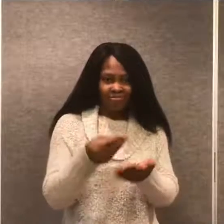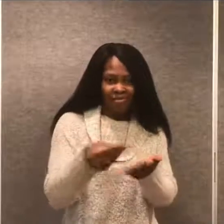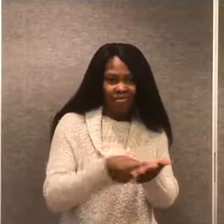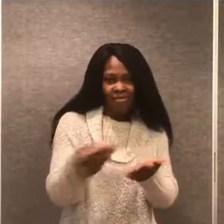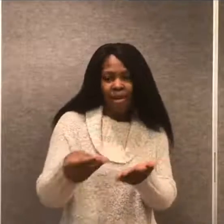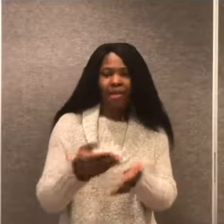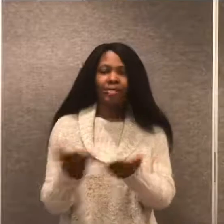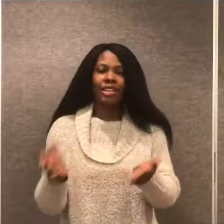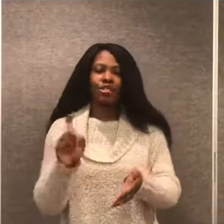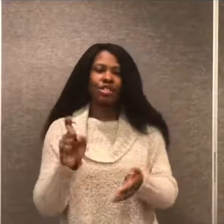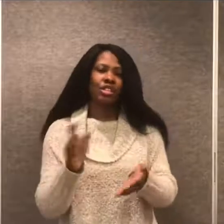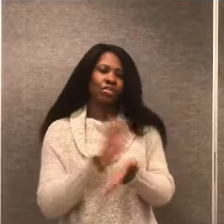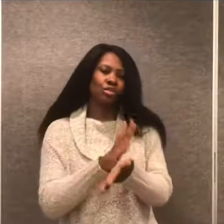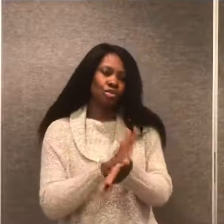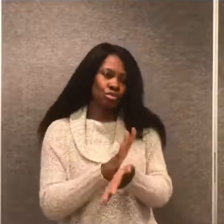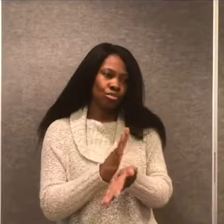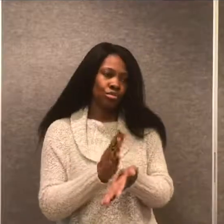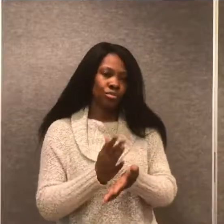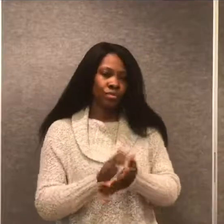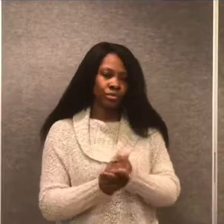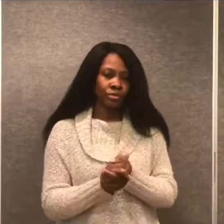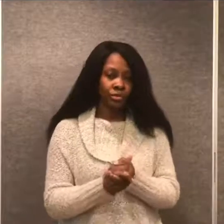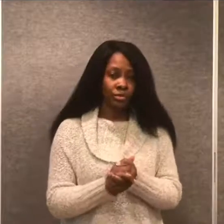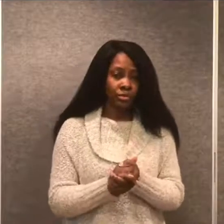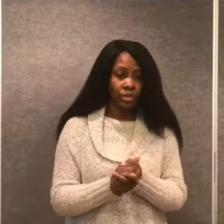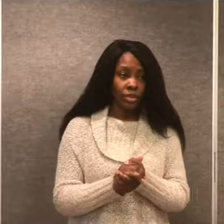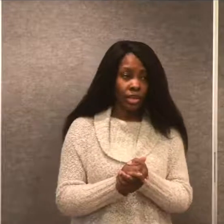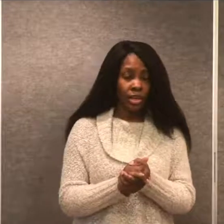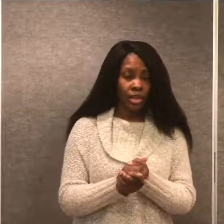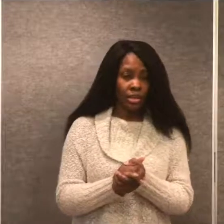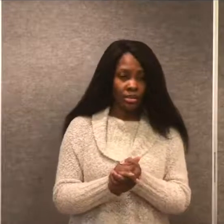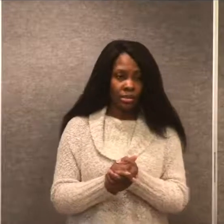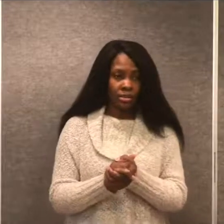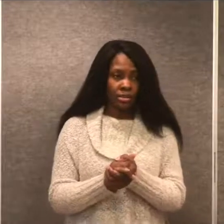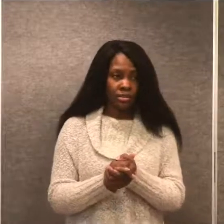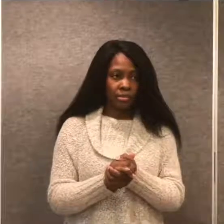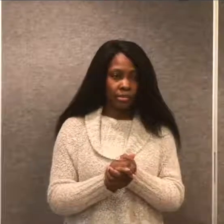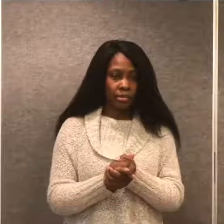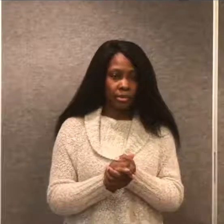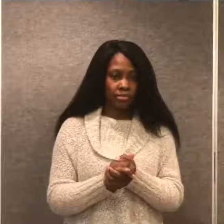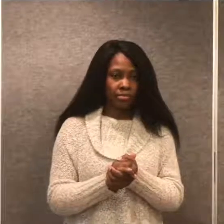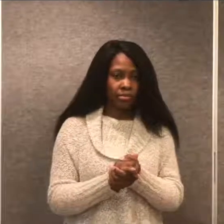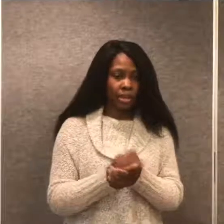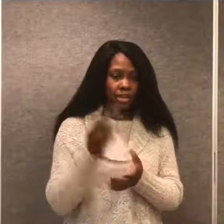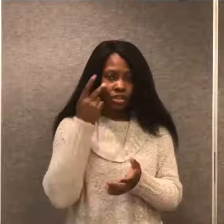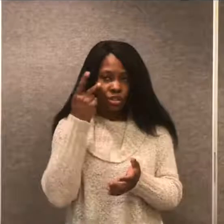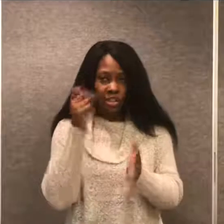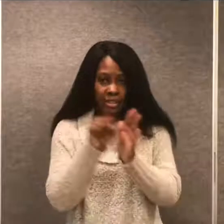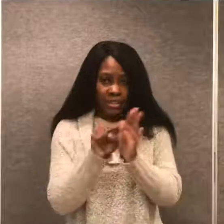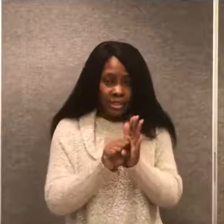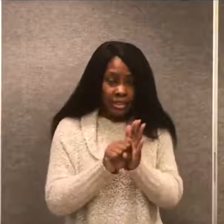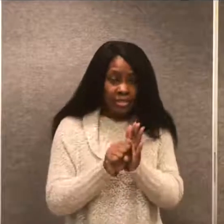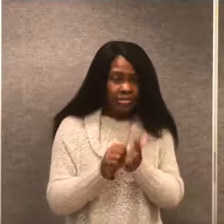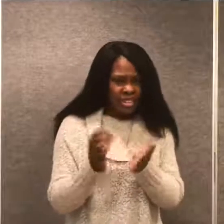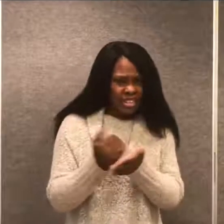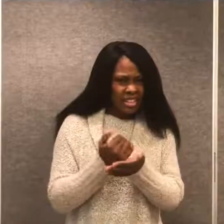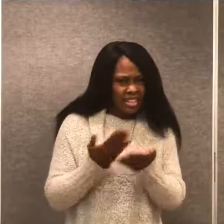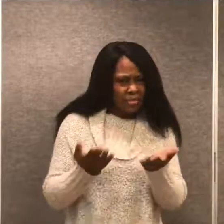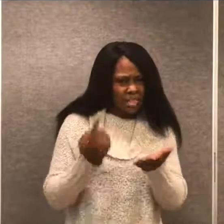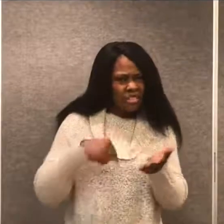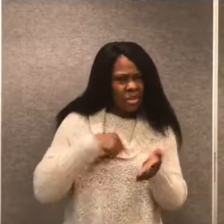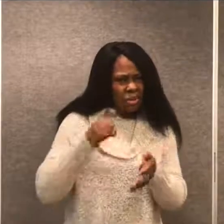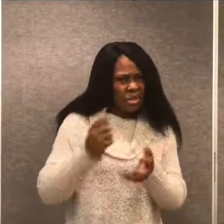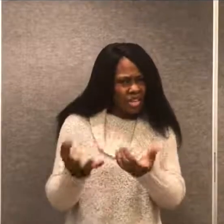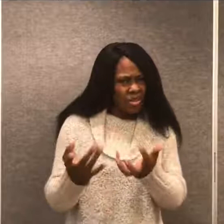school in the sense of all aspects of PPE. Some stuff is with some, as you start to see around the state, some things are on back order. But Right. majority of the stuff